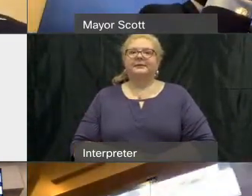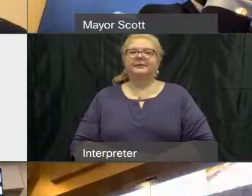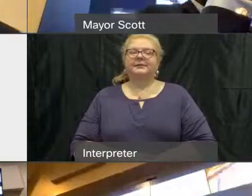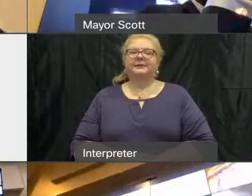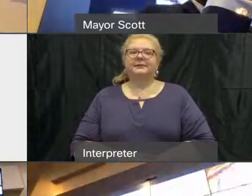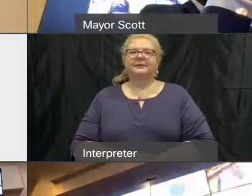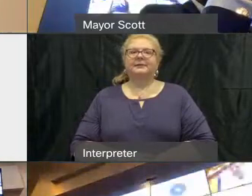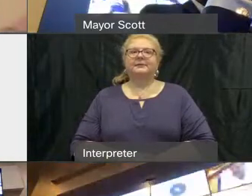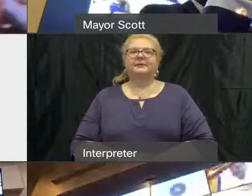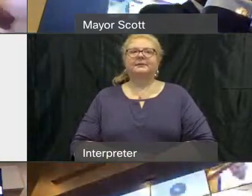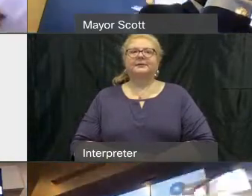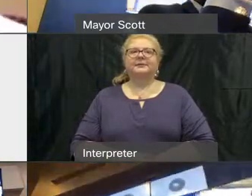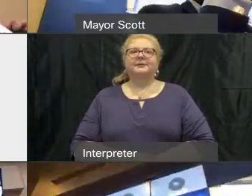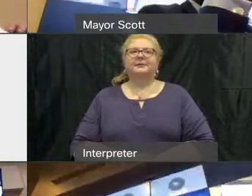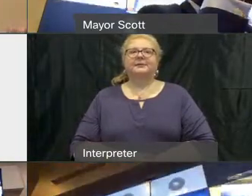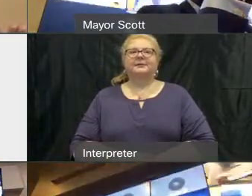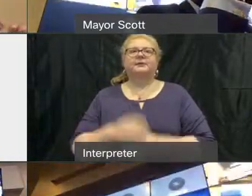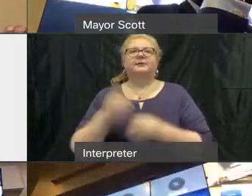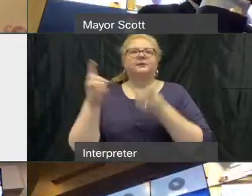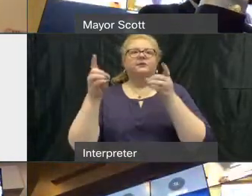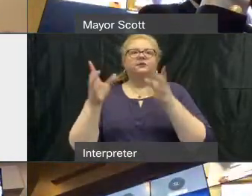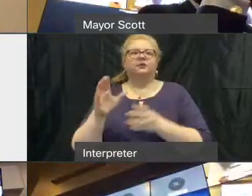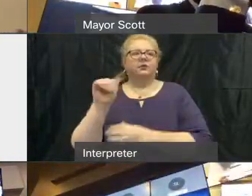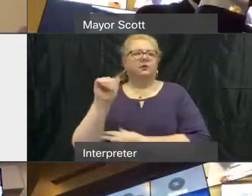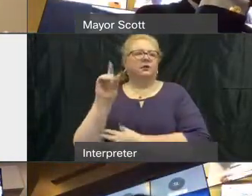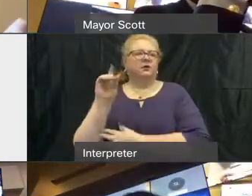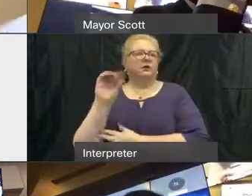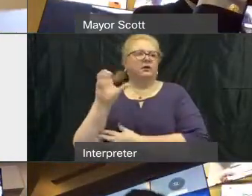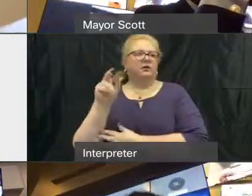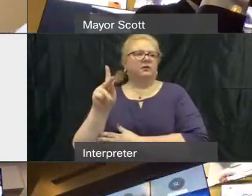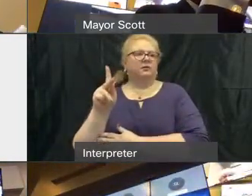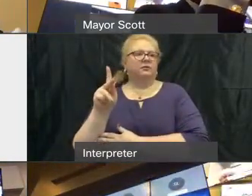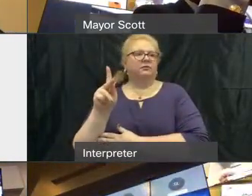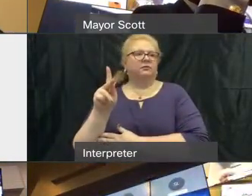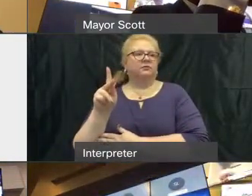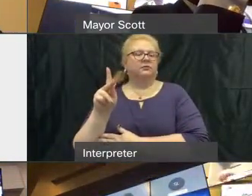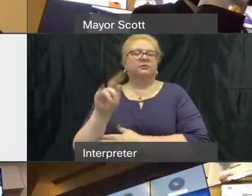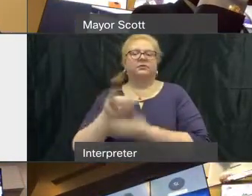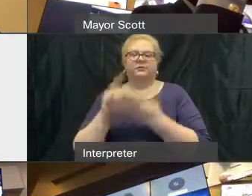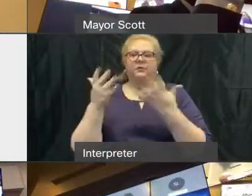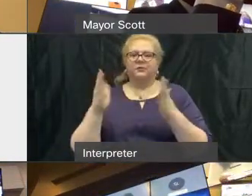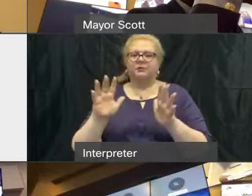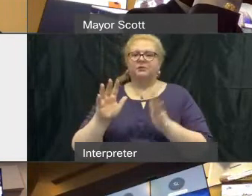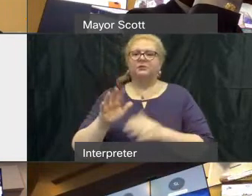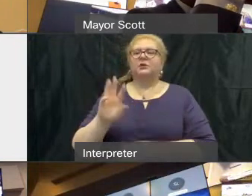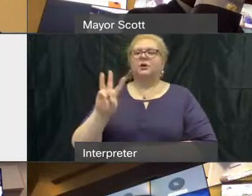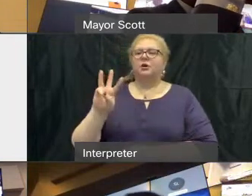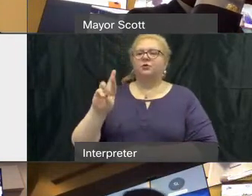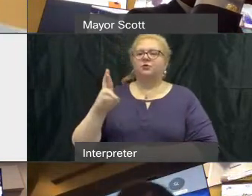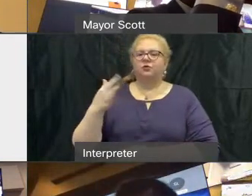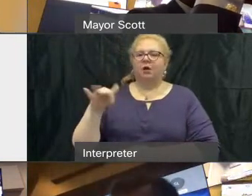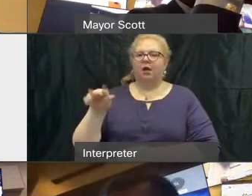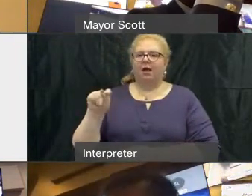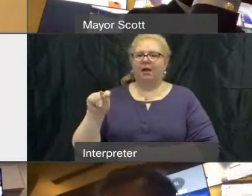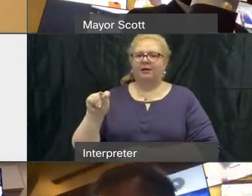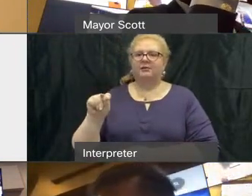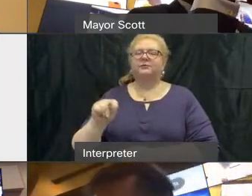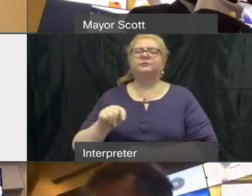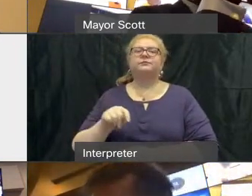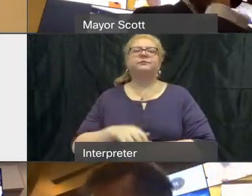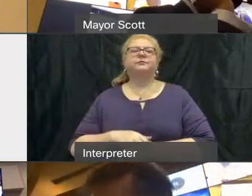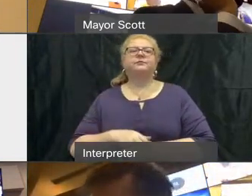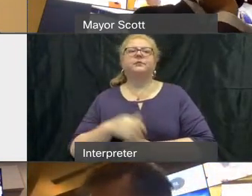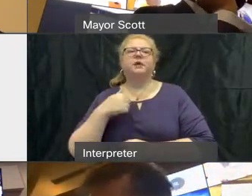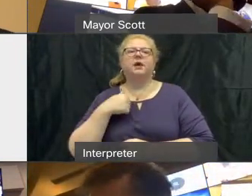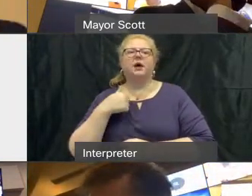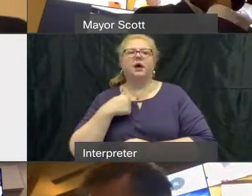Director Adcock, is your hand still up? No. That's all? My hand's up. Director Wright? Yes. Mayor, I have